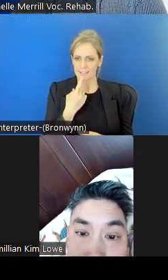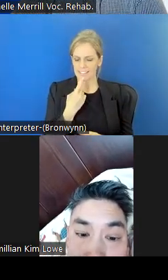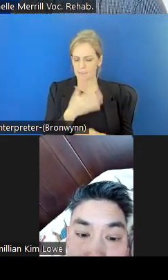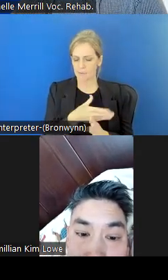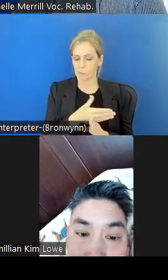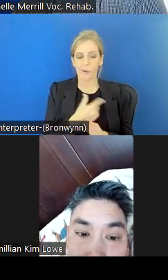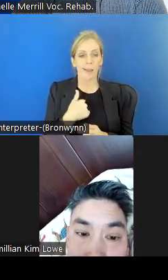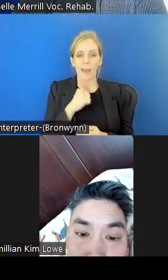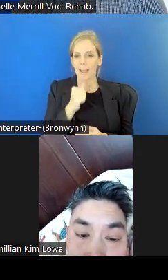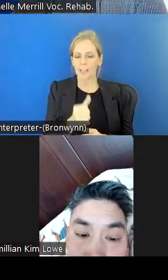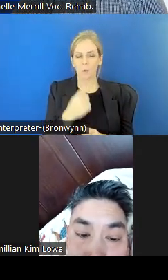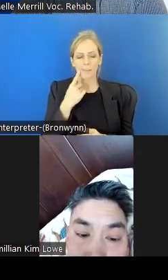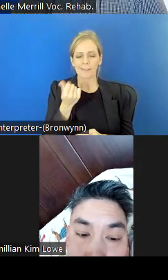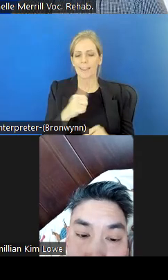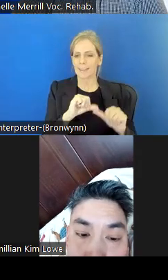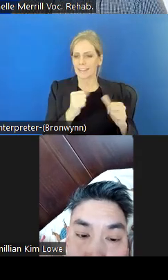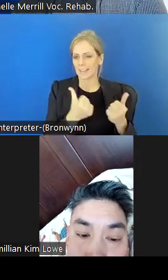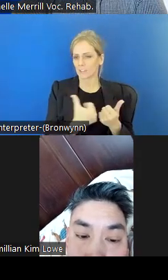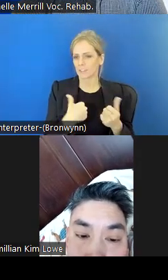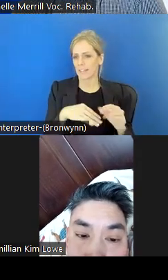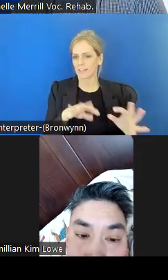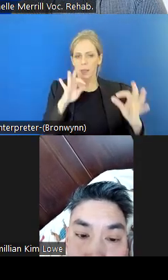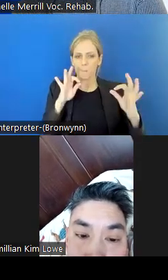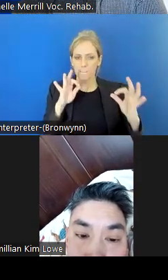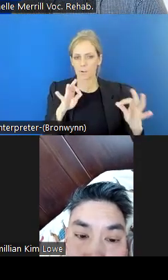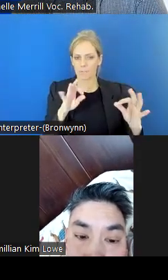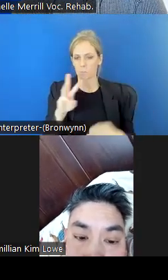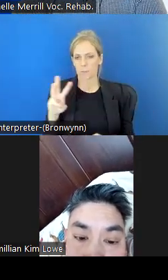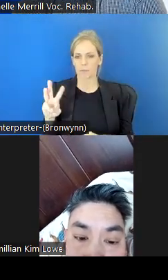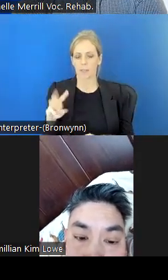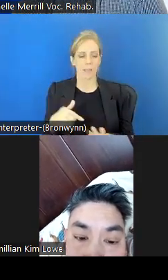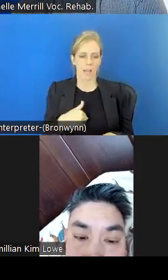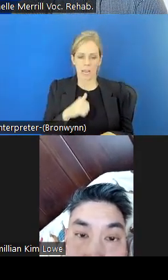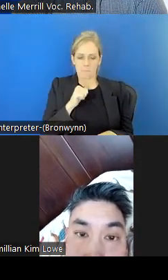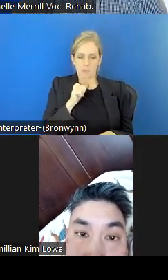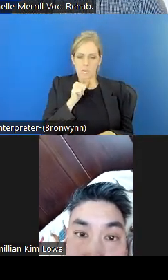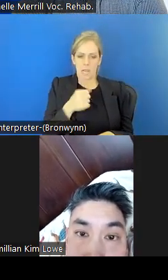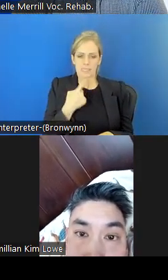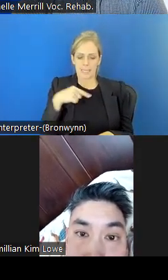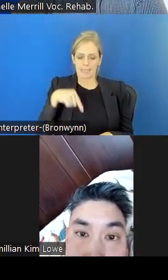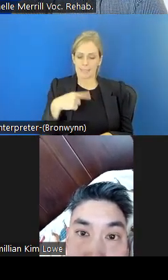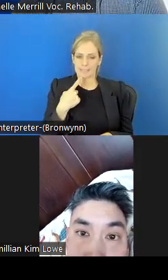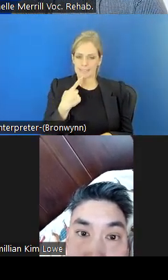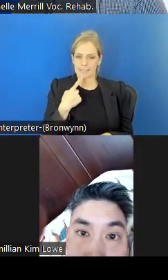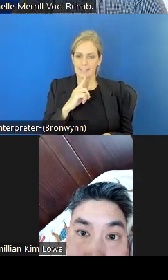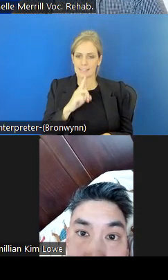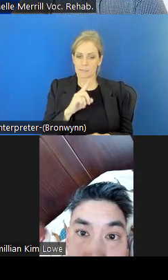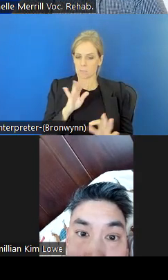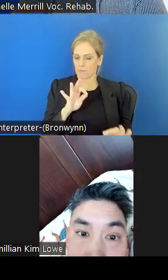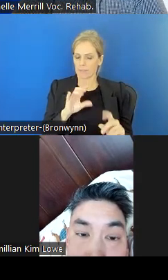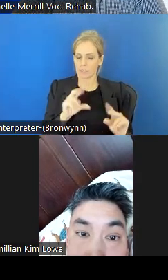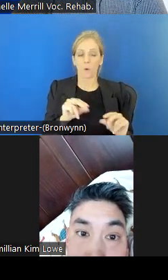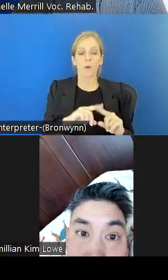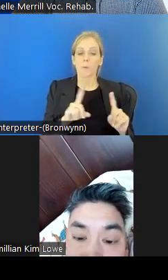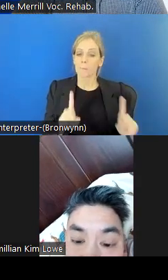there that has a perfect website, and I'm not going to try to say that this one is perfect either, but I will tell you that we are dedicated to making it as